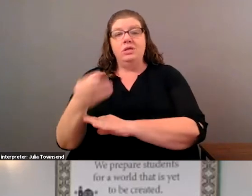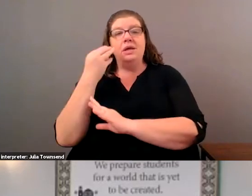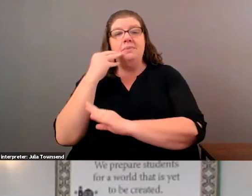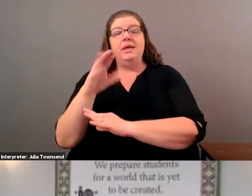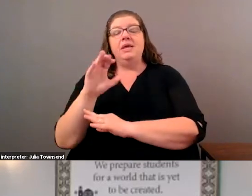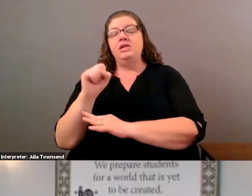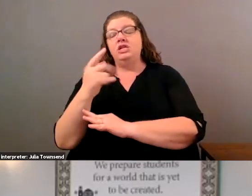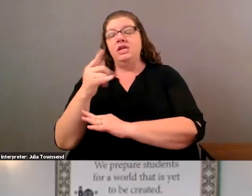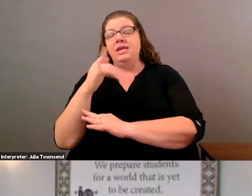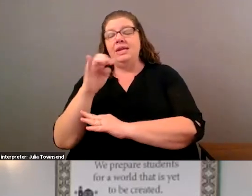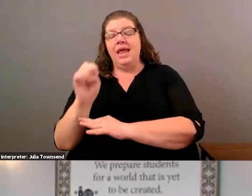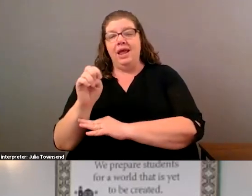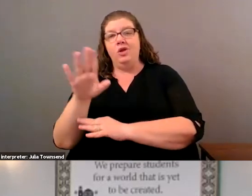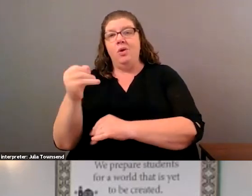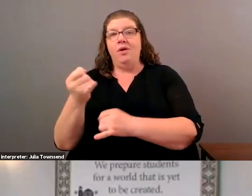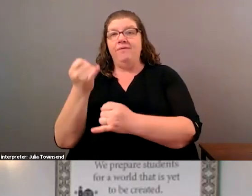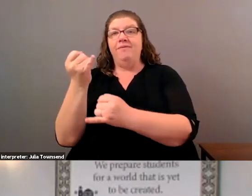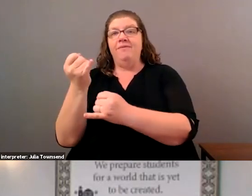Chate, your final